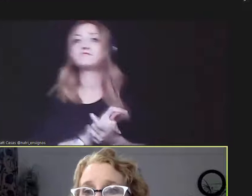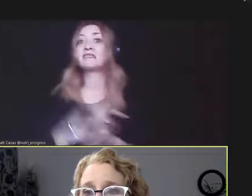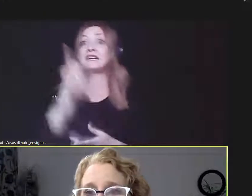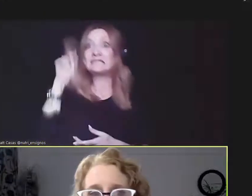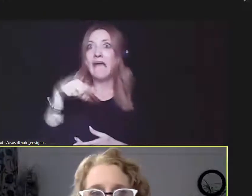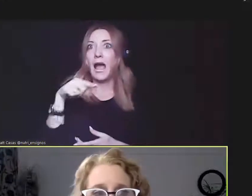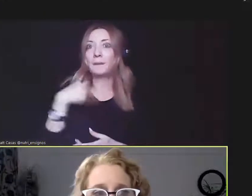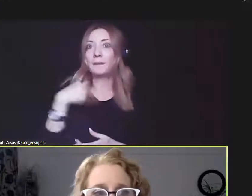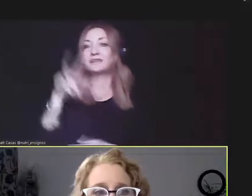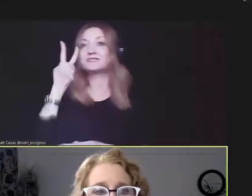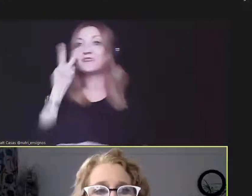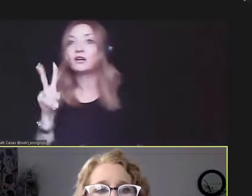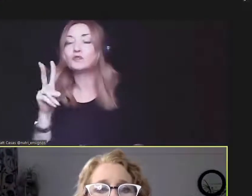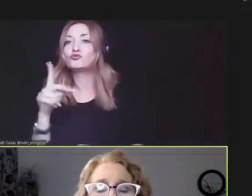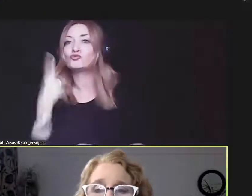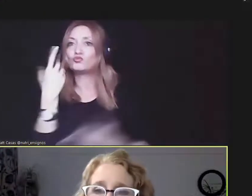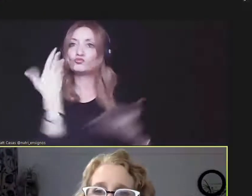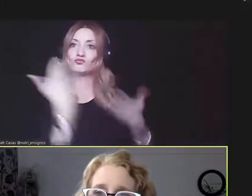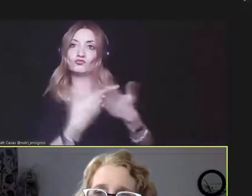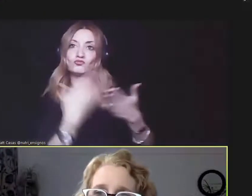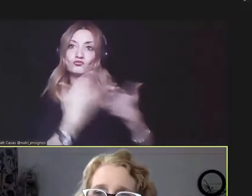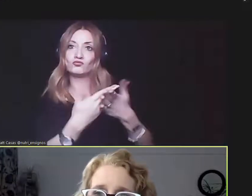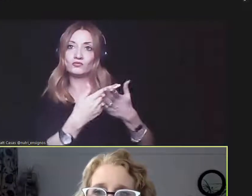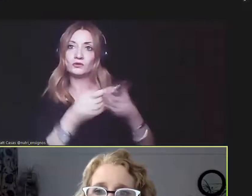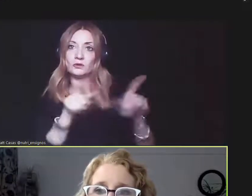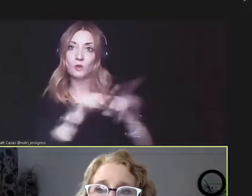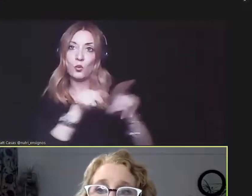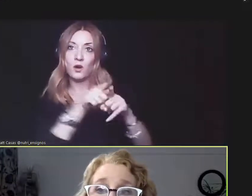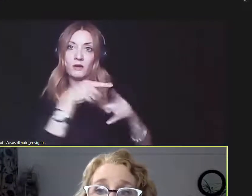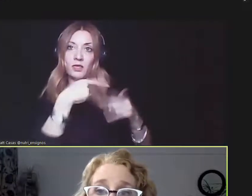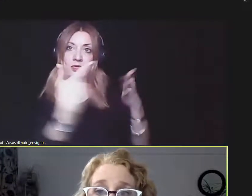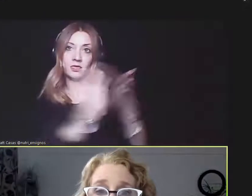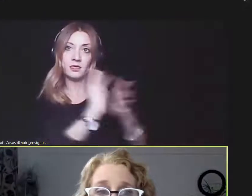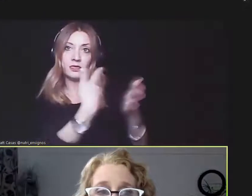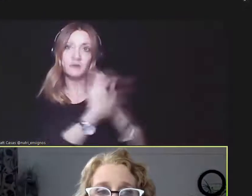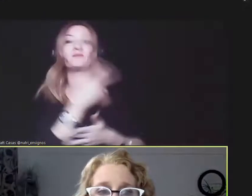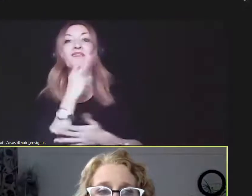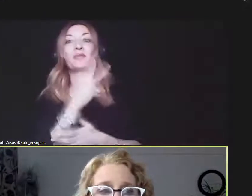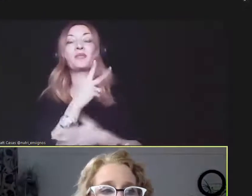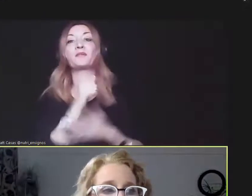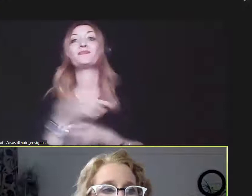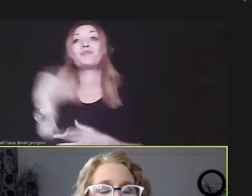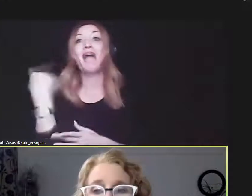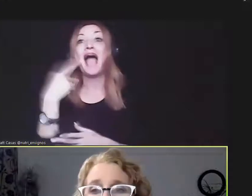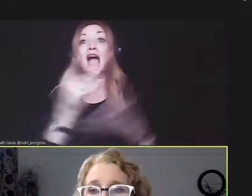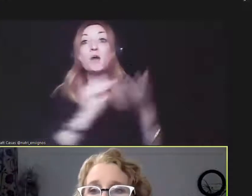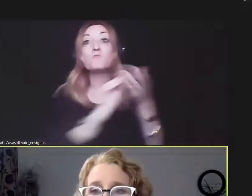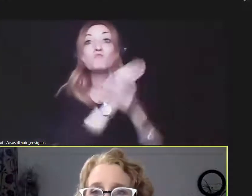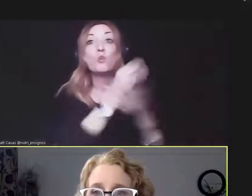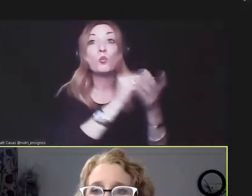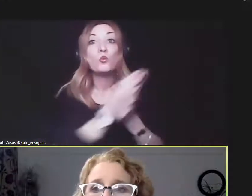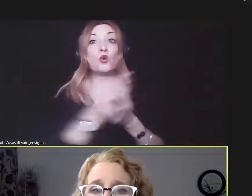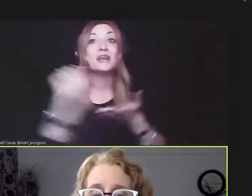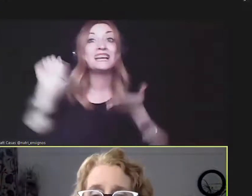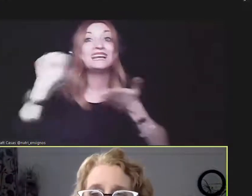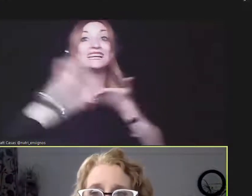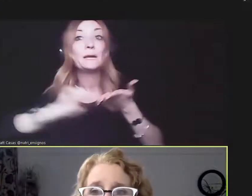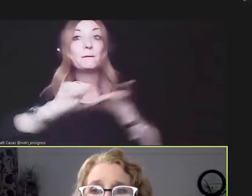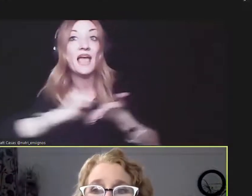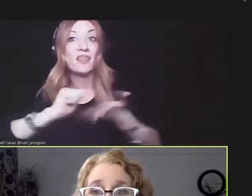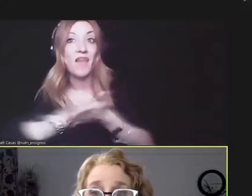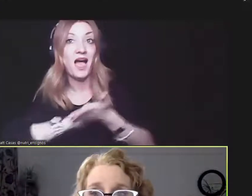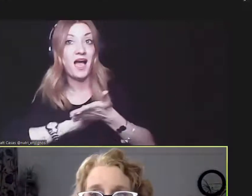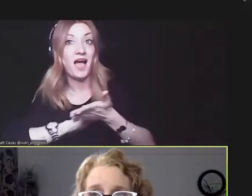2018 research paper, which analyzed the gut flora of over